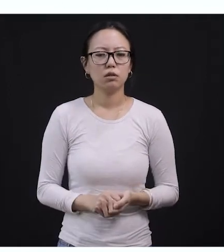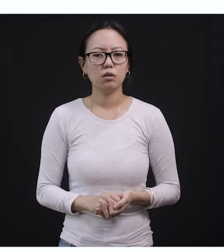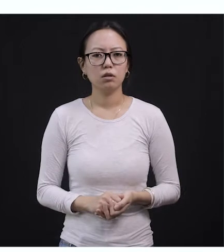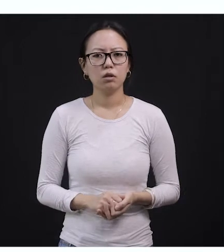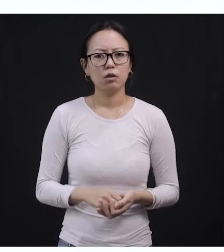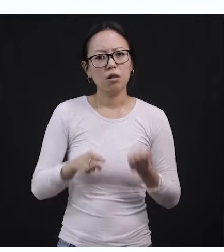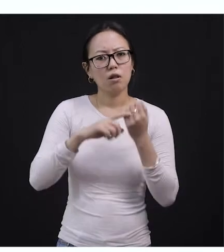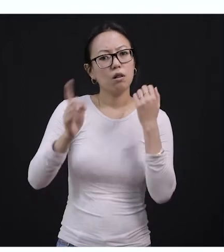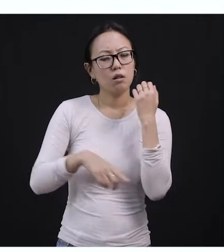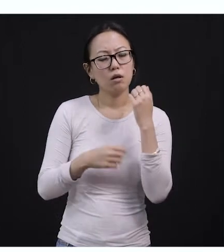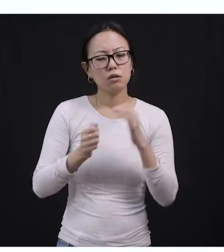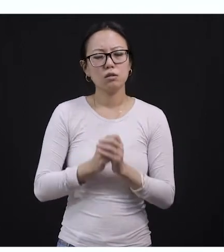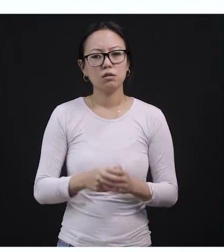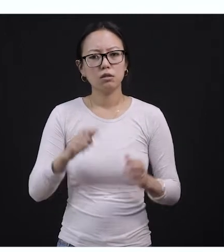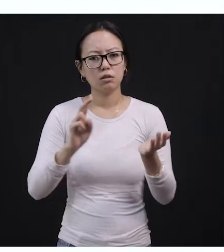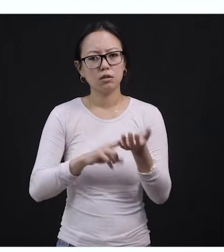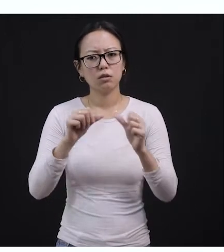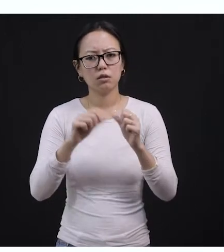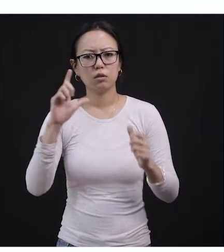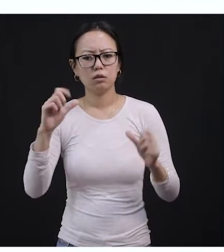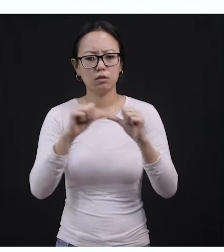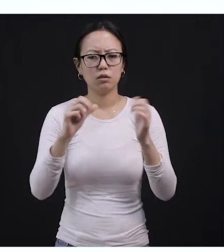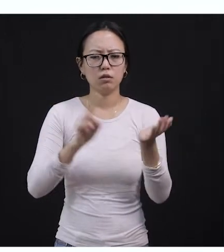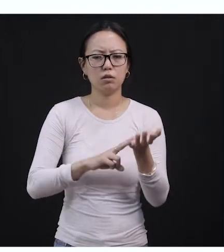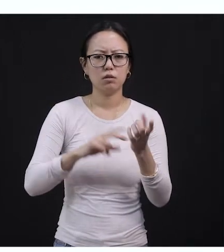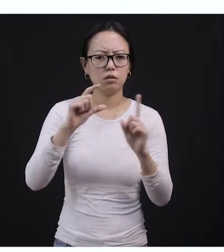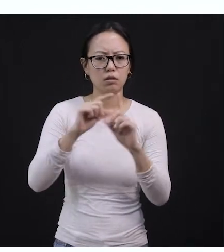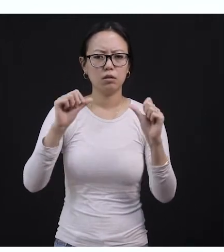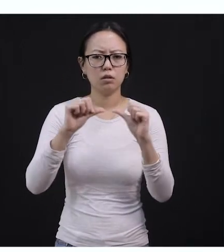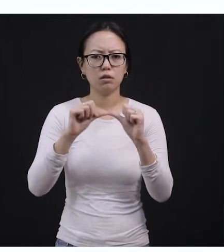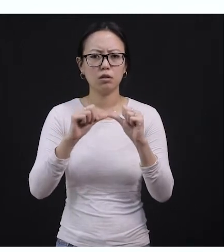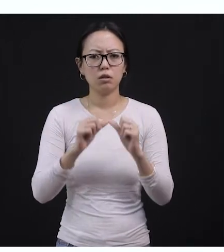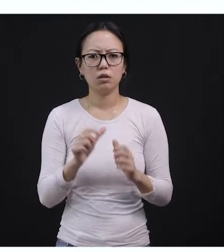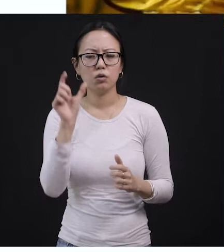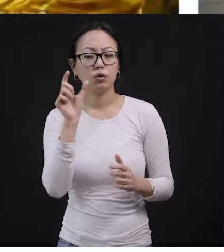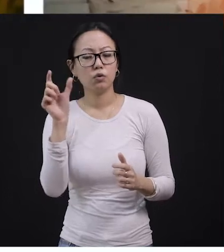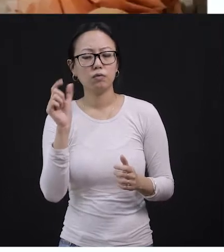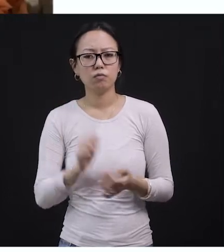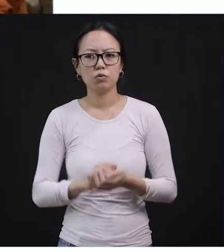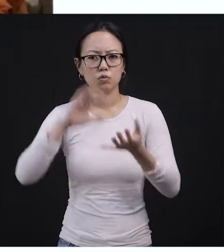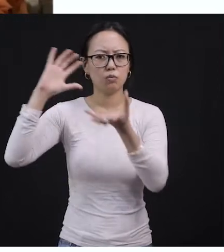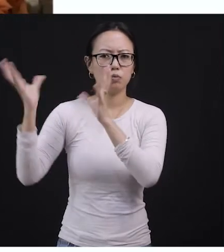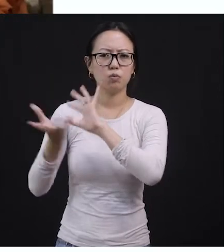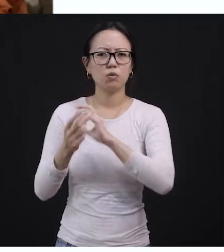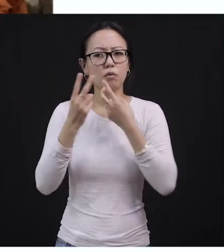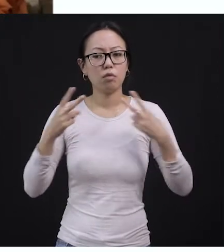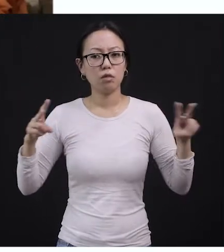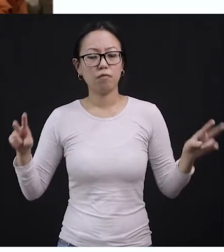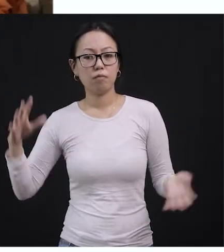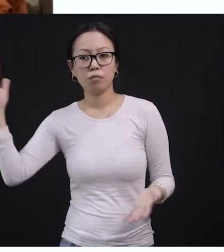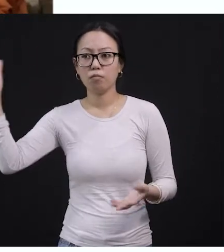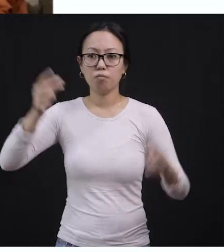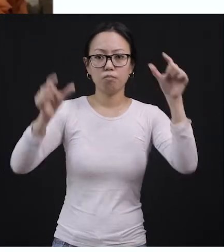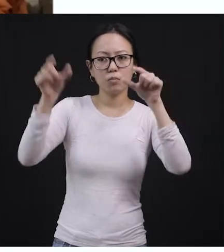many people from different parts of the world also came to study in this university. Now